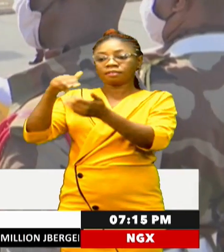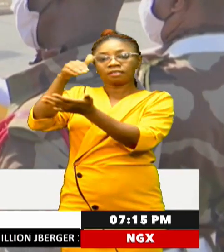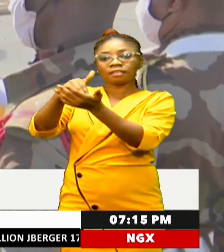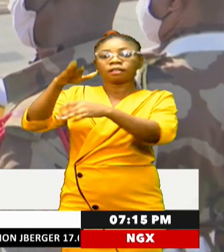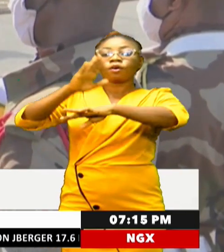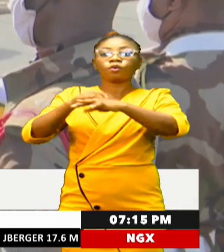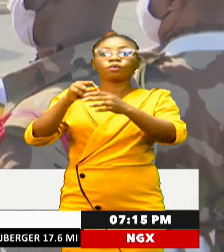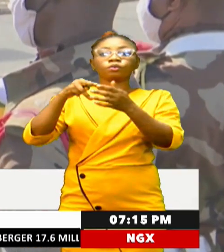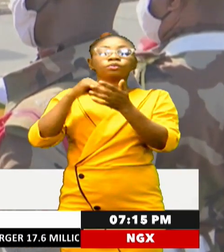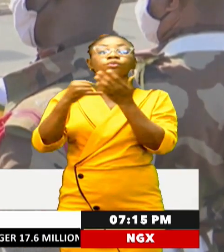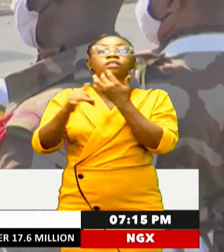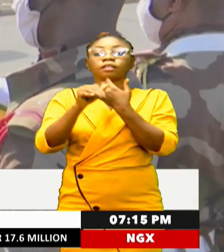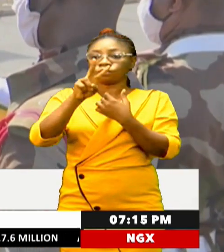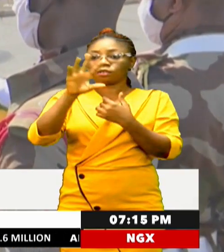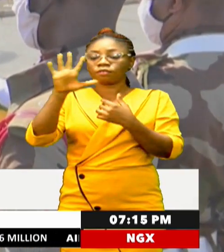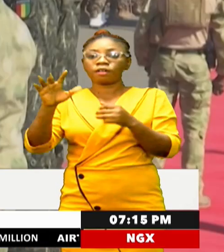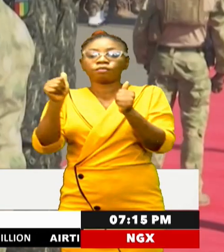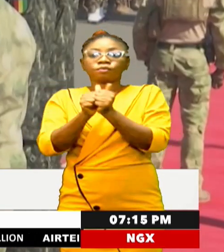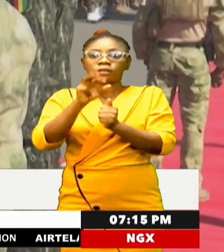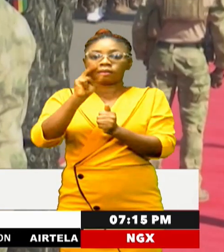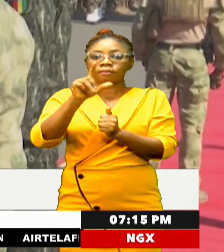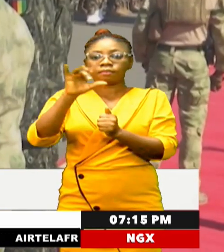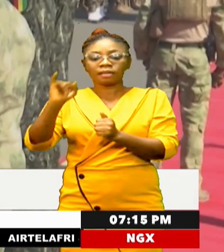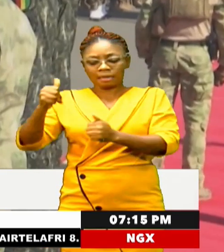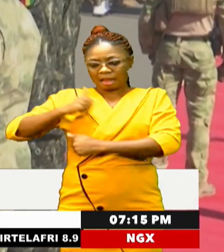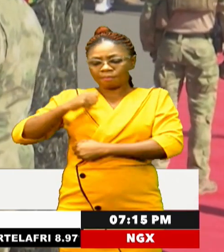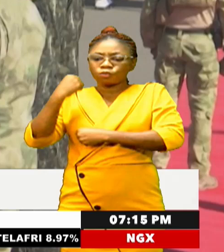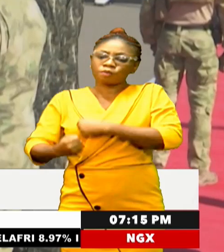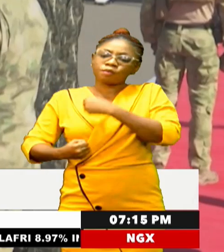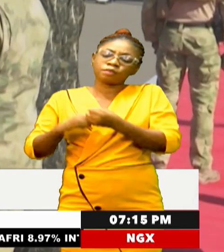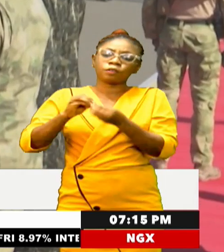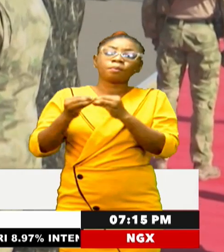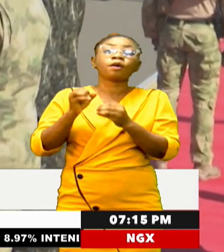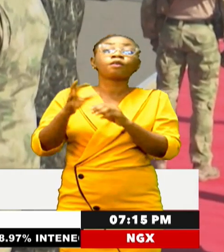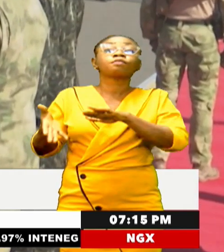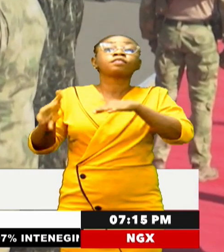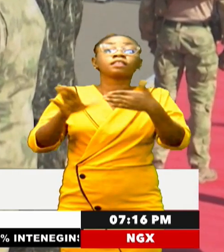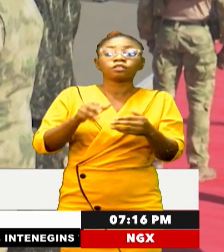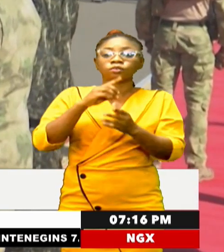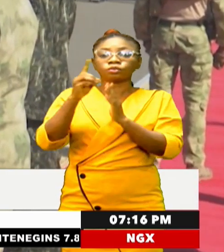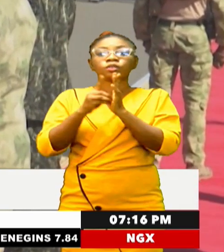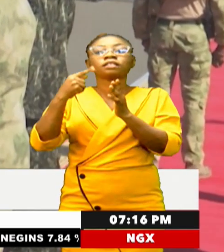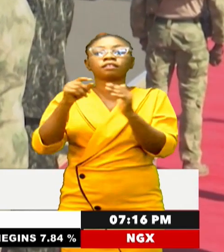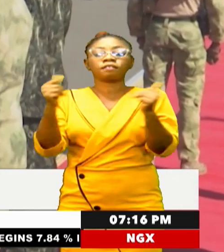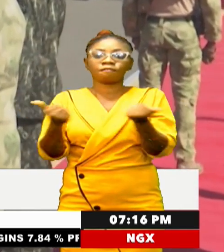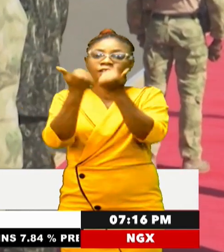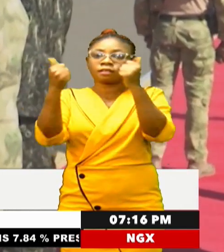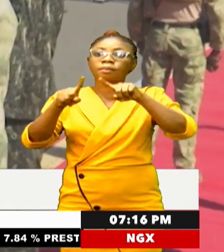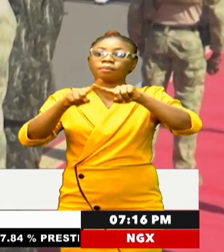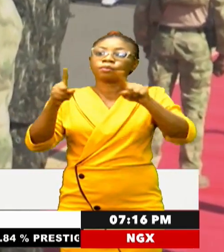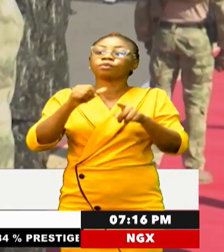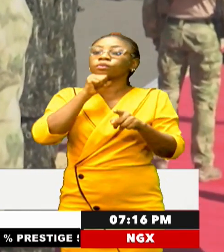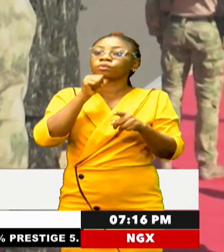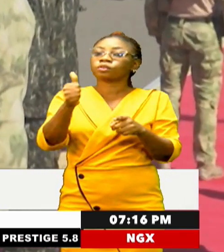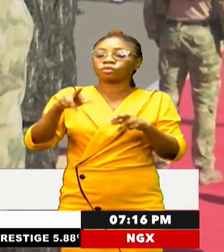25, with Mali's army admitting it has suffered a large number of deaths during the fighting, but has not released figures.